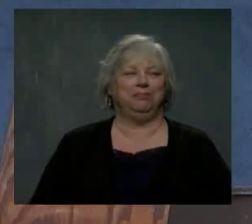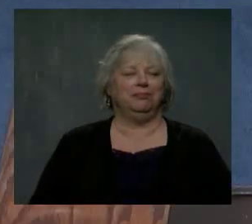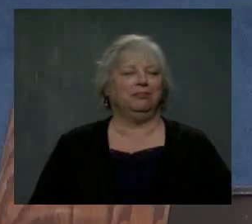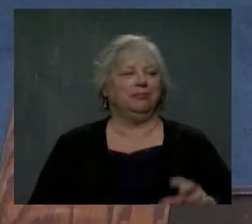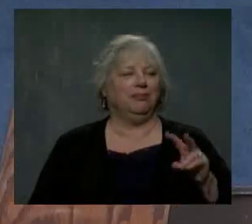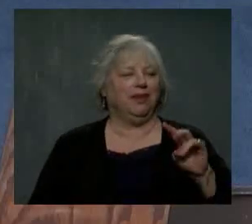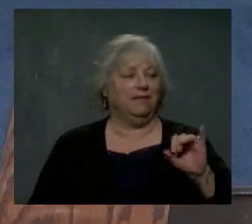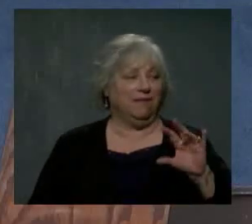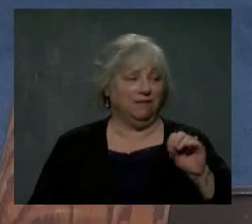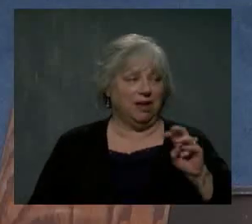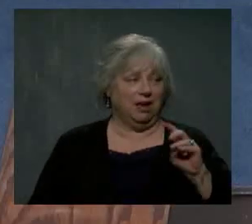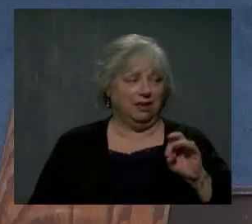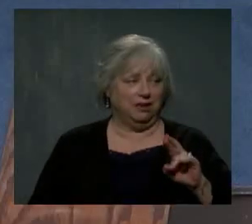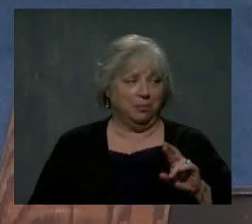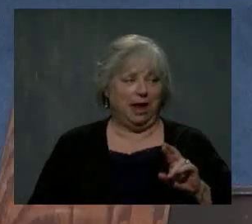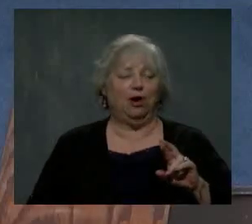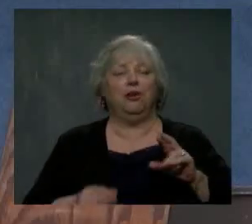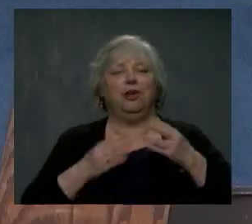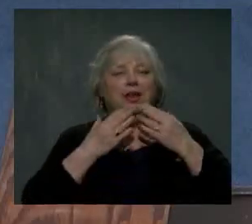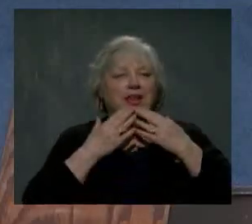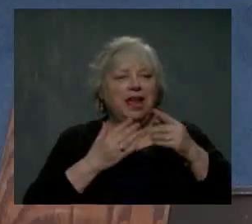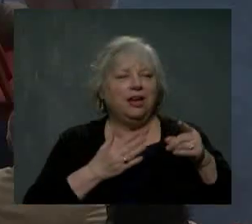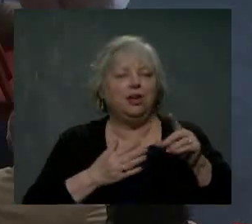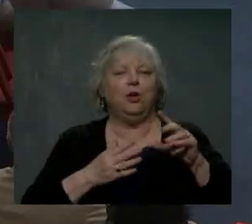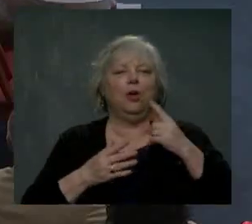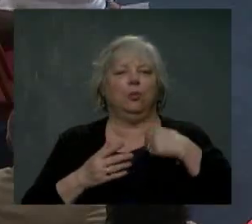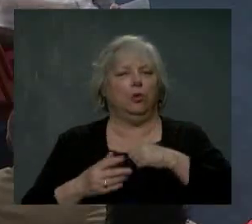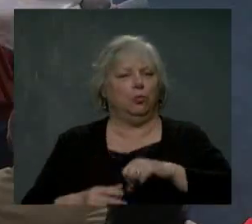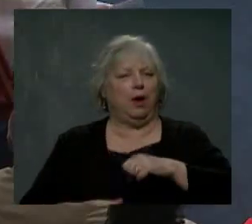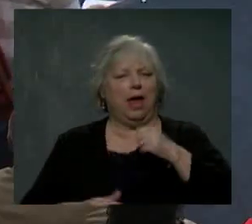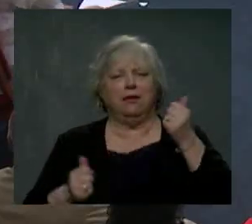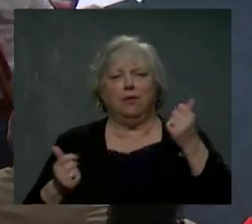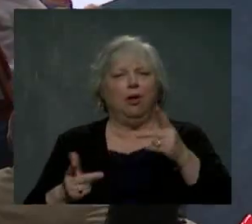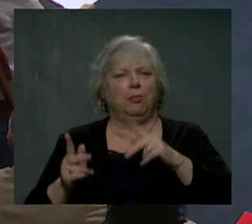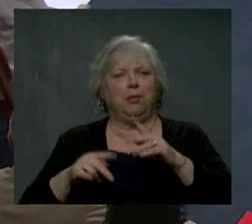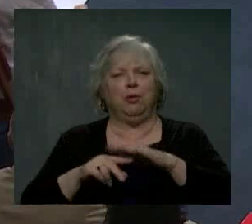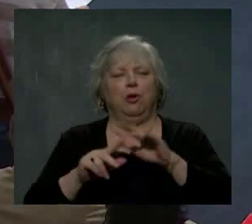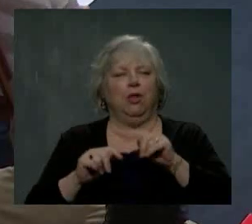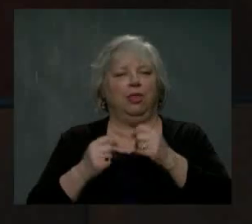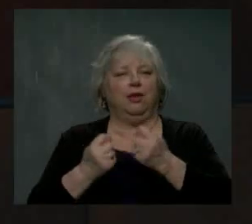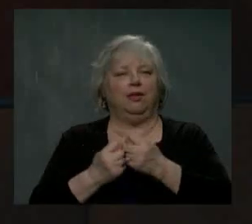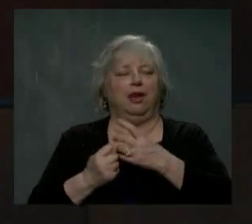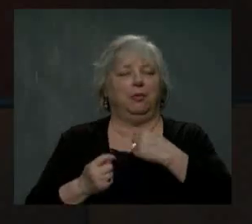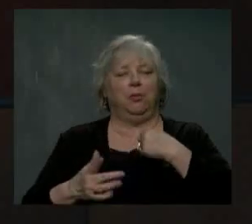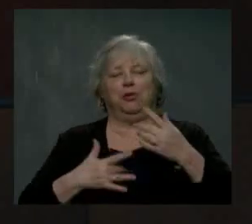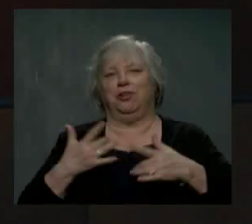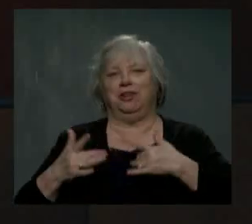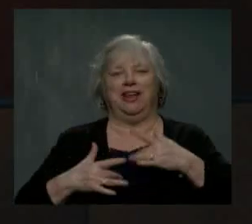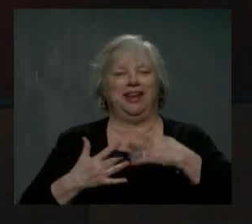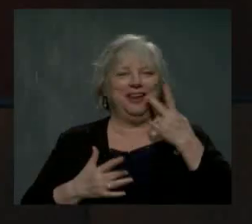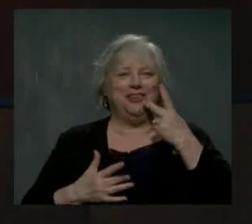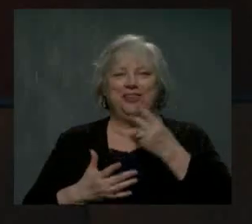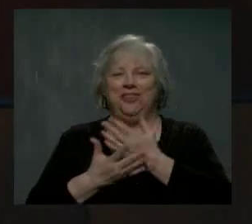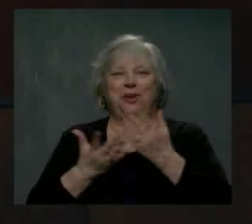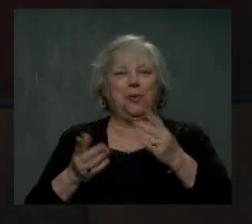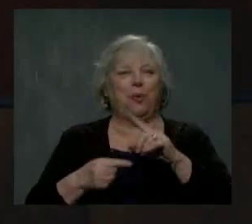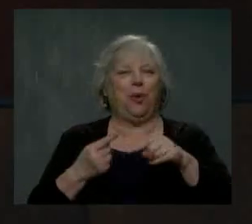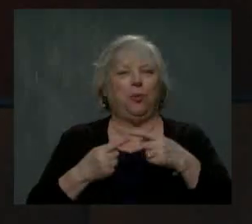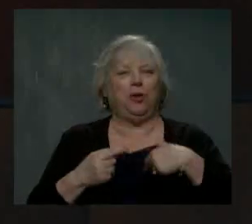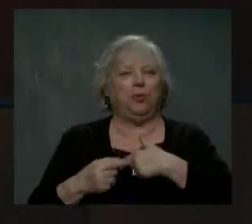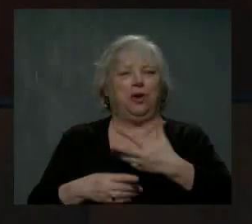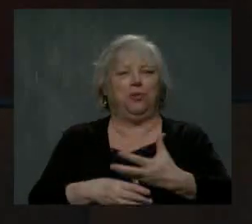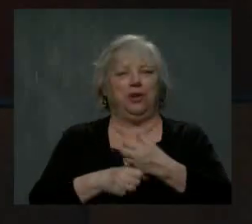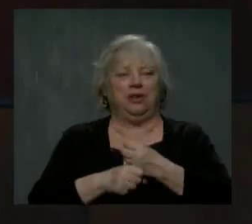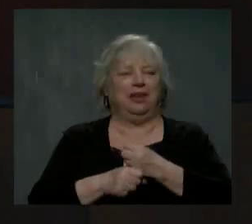Thank you, Sarah, and we're proud of everybody on the team, and we're always delighted to see you all when we get these